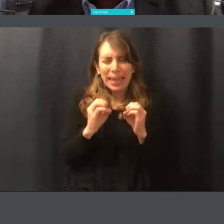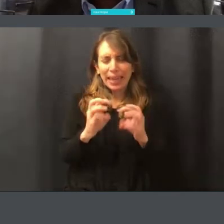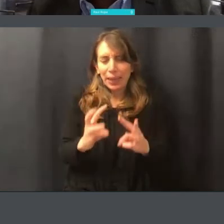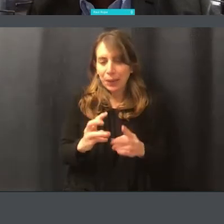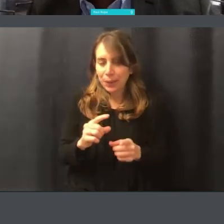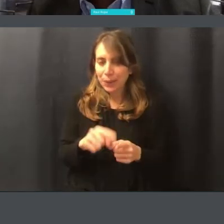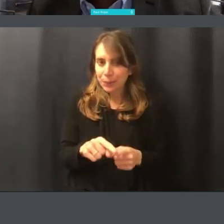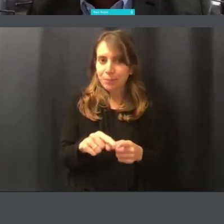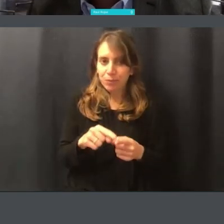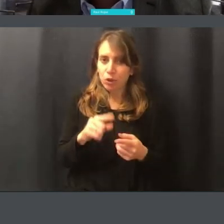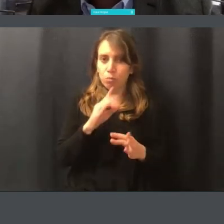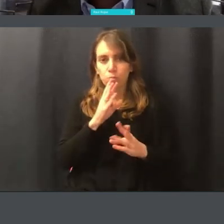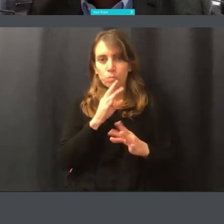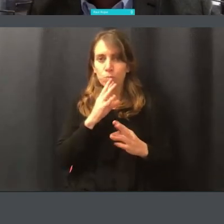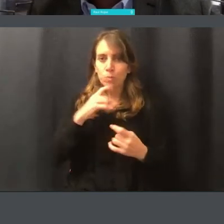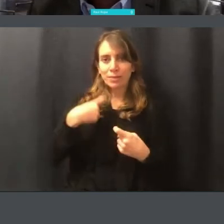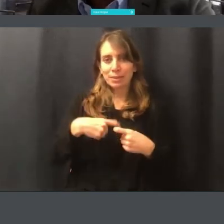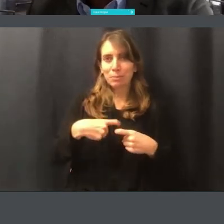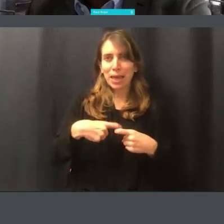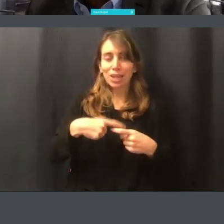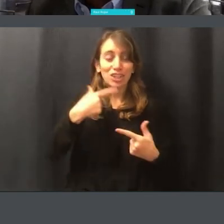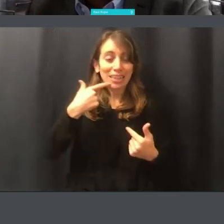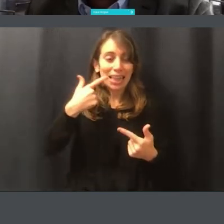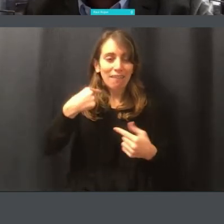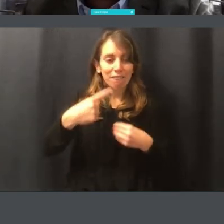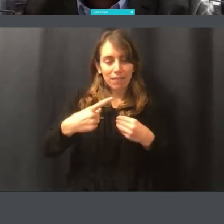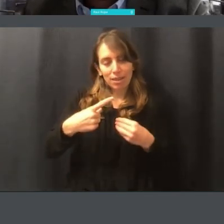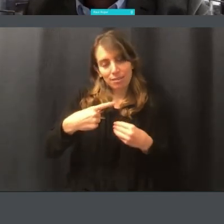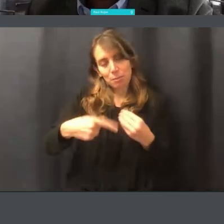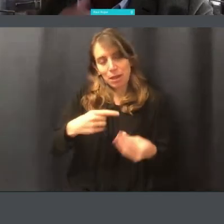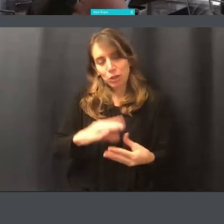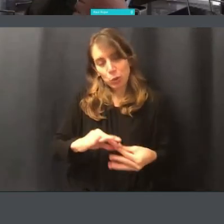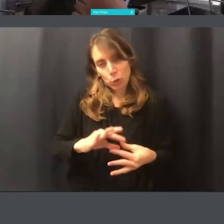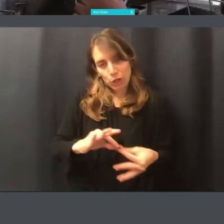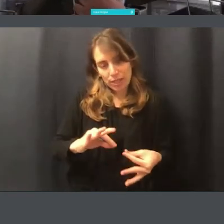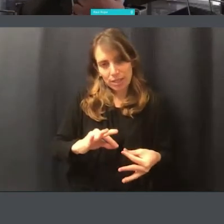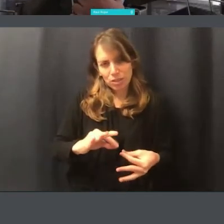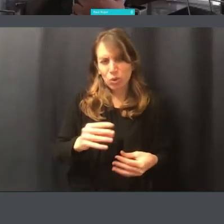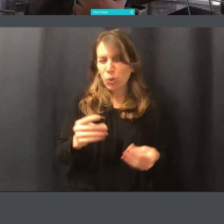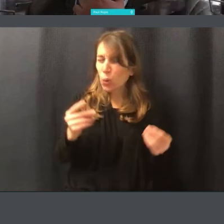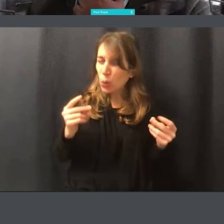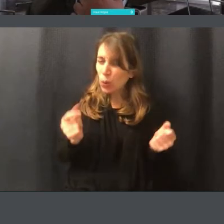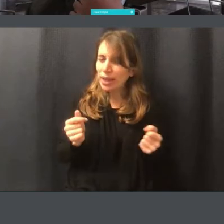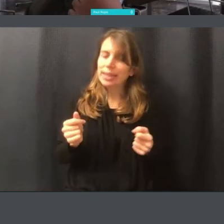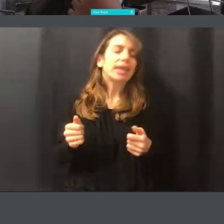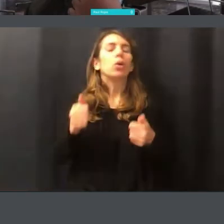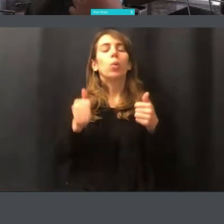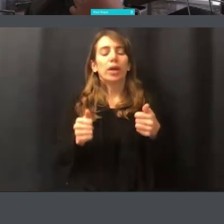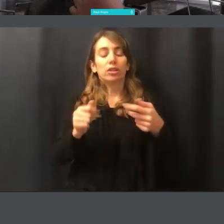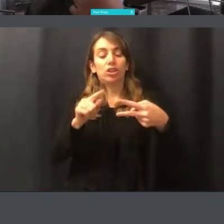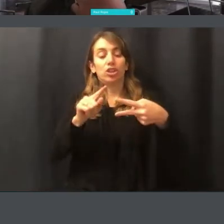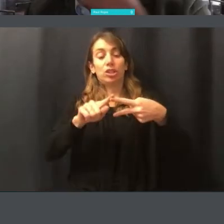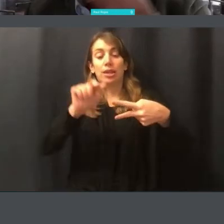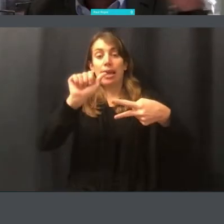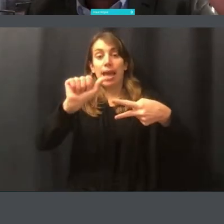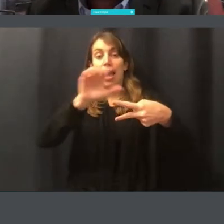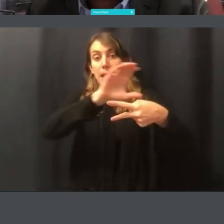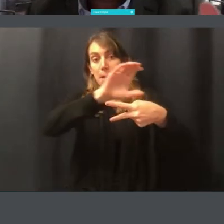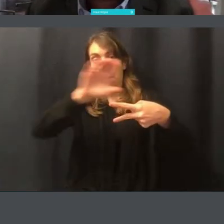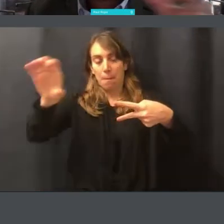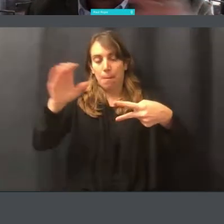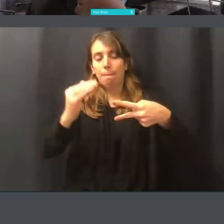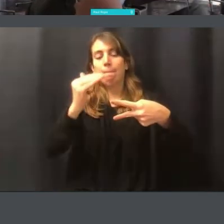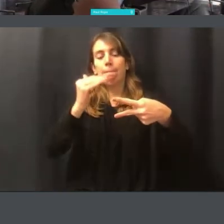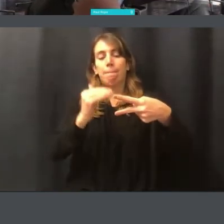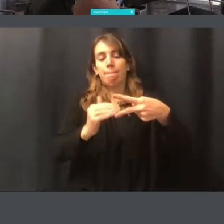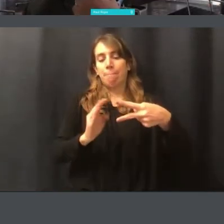Y de- Okay, so really quickly, and people can comment on the chat, which of these students do you feel, either A or